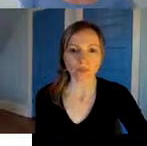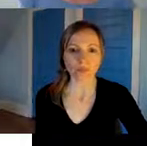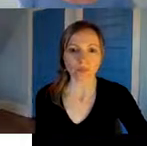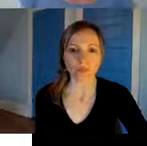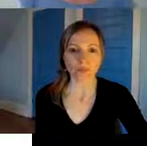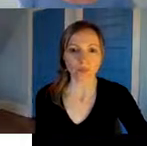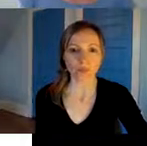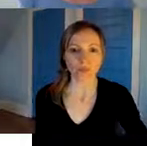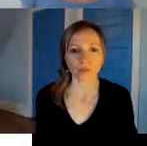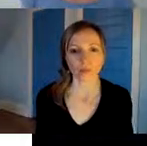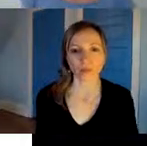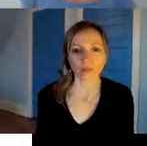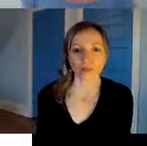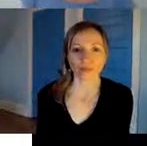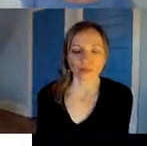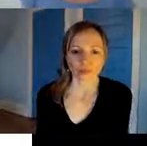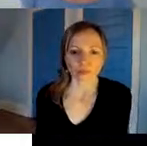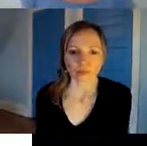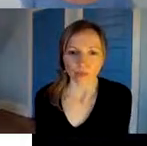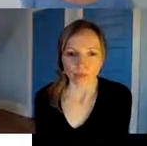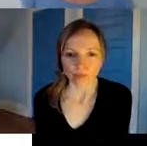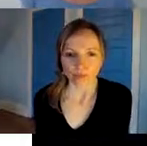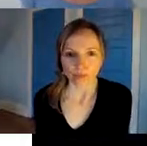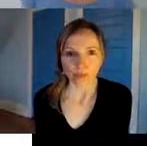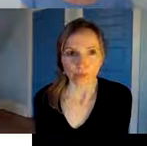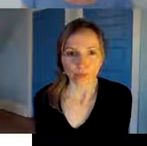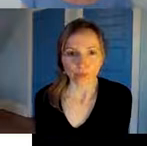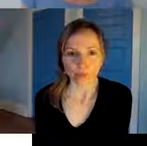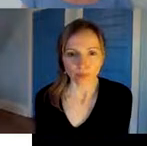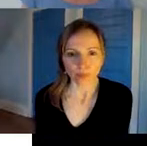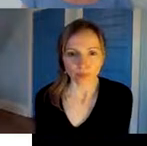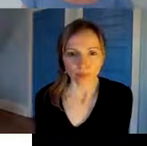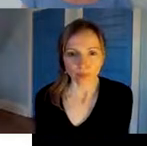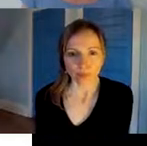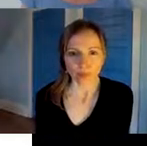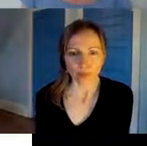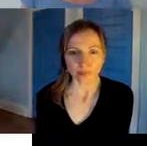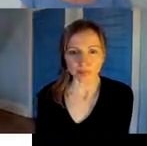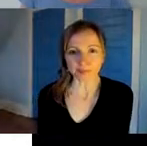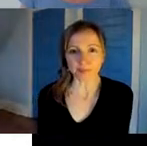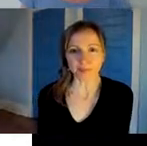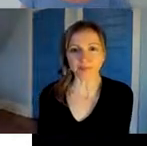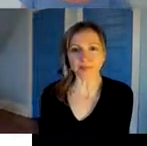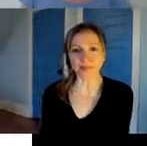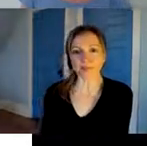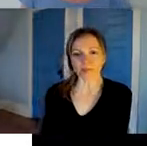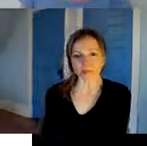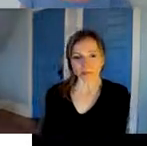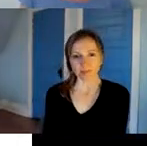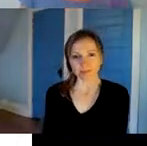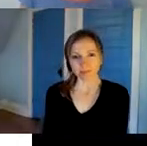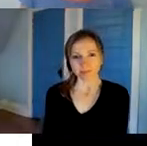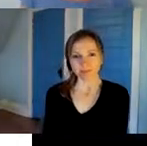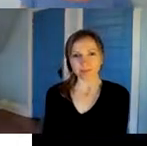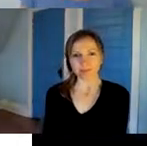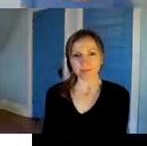to either click chat and type in hello, where you're from, New Brunswick and Waterloo and Vancouver, Niagara, awesome.